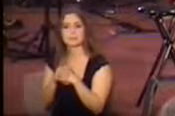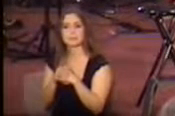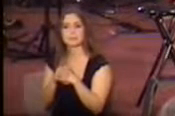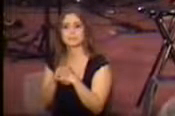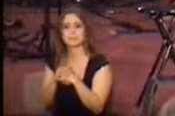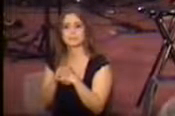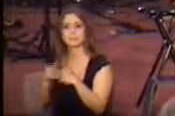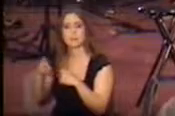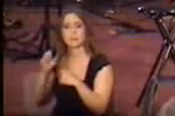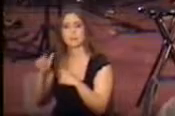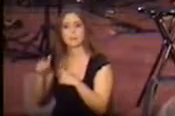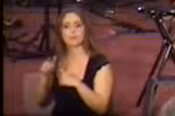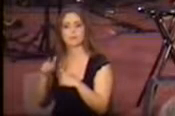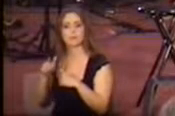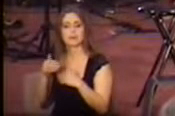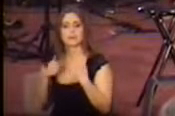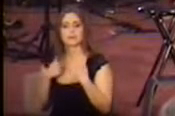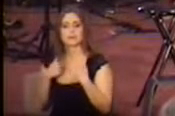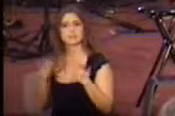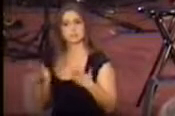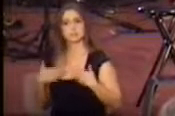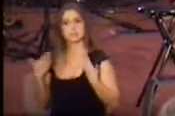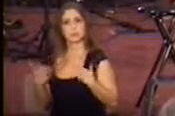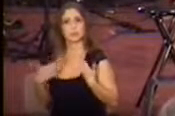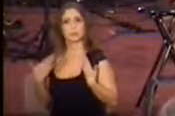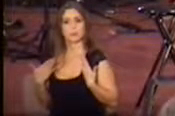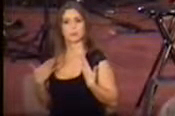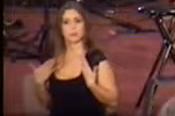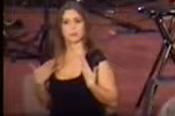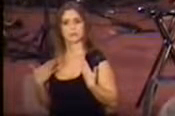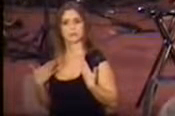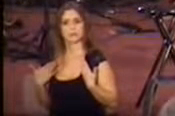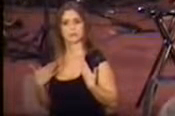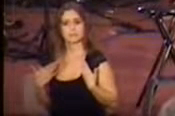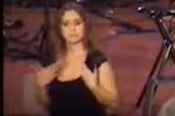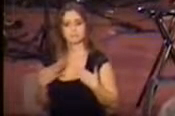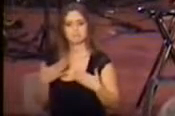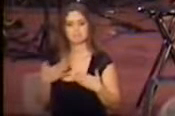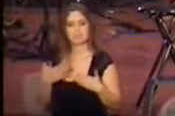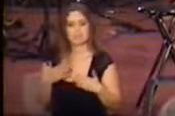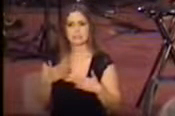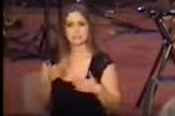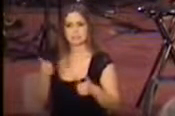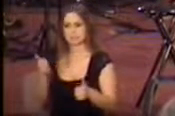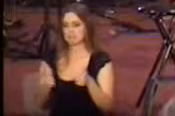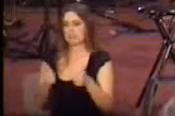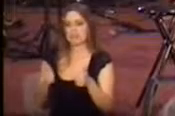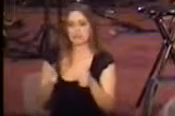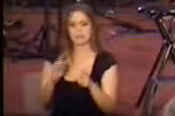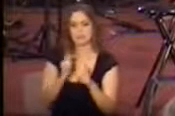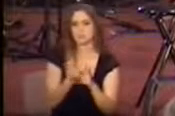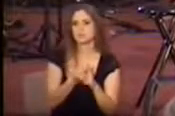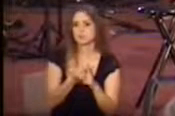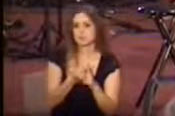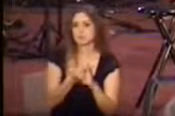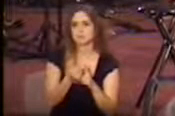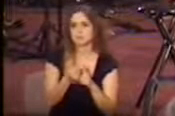So Paul had joy in either deliverance. That word deliverance in your Bible means